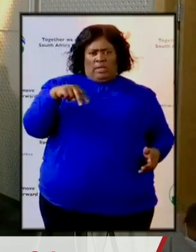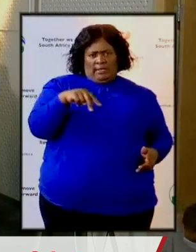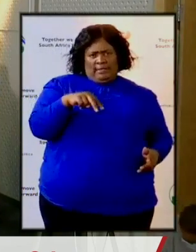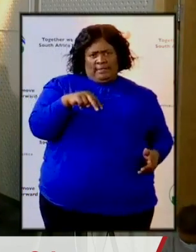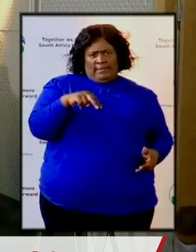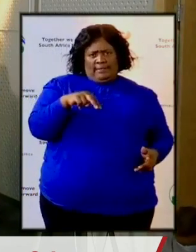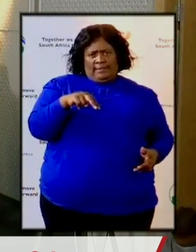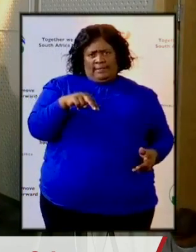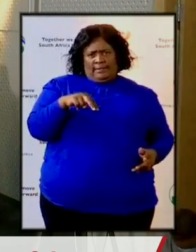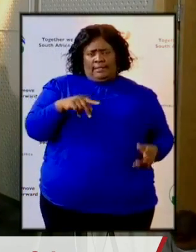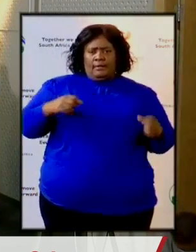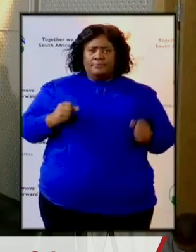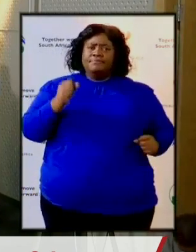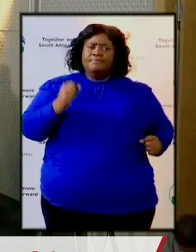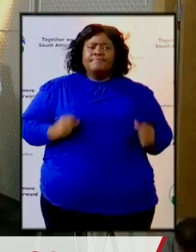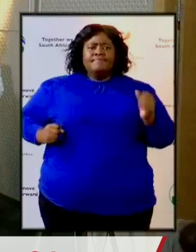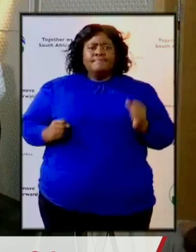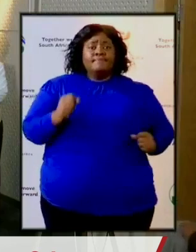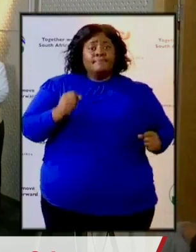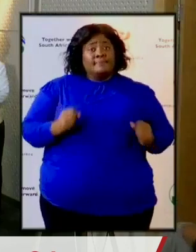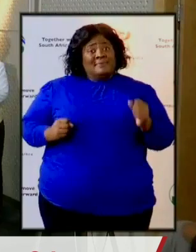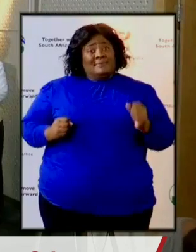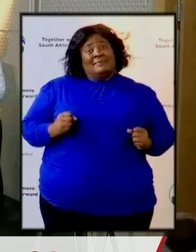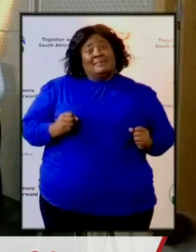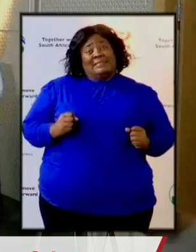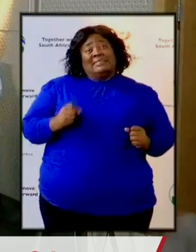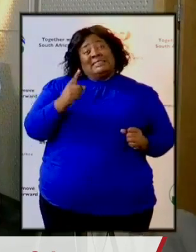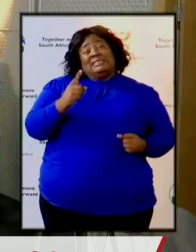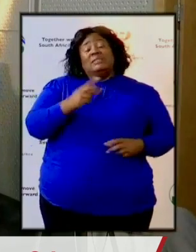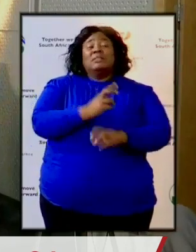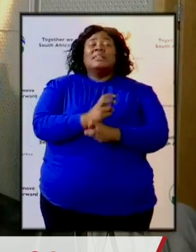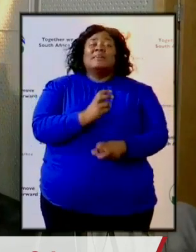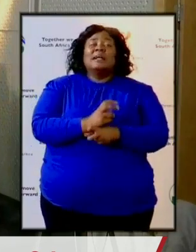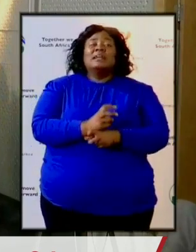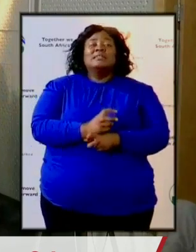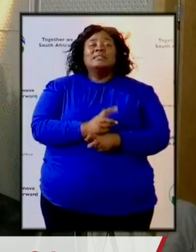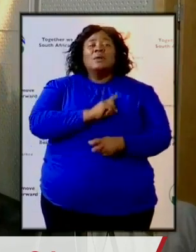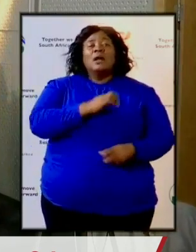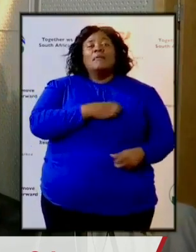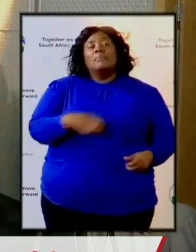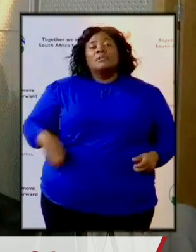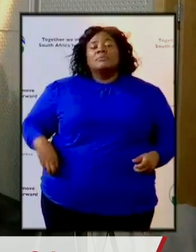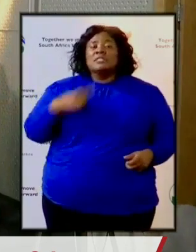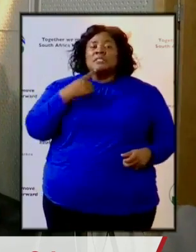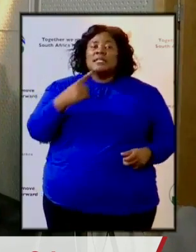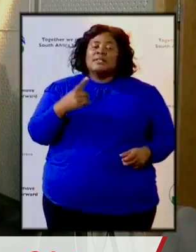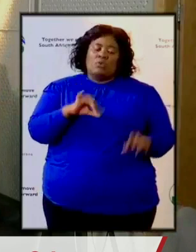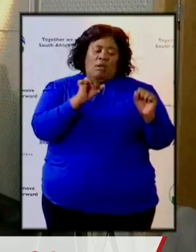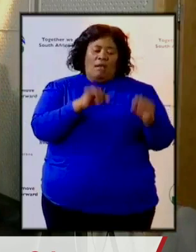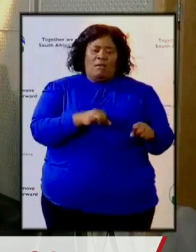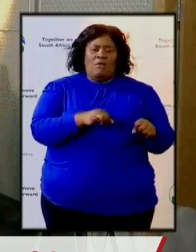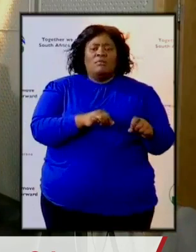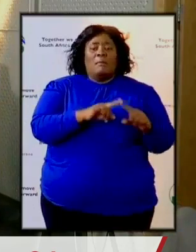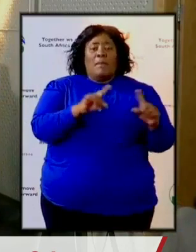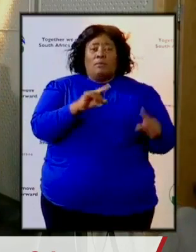unfortunately, it was difficult, as the president said, that it will be allowed under very